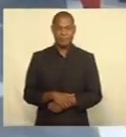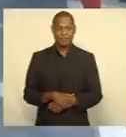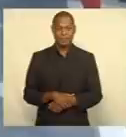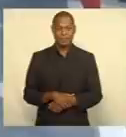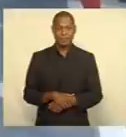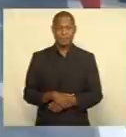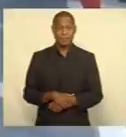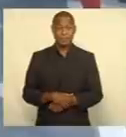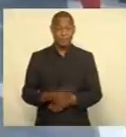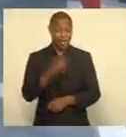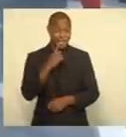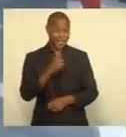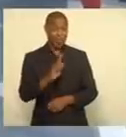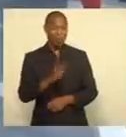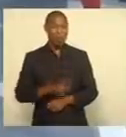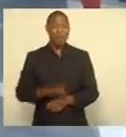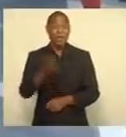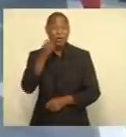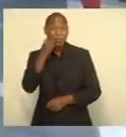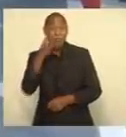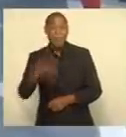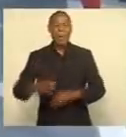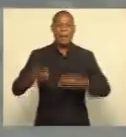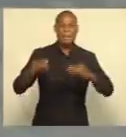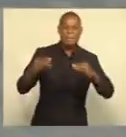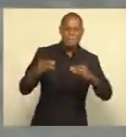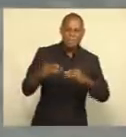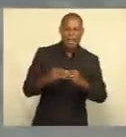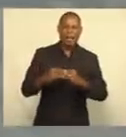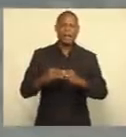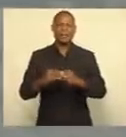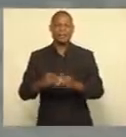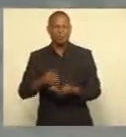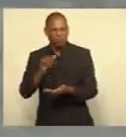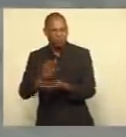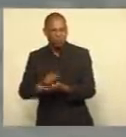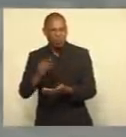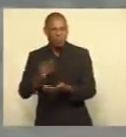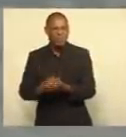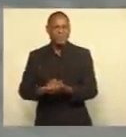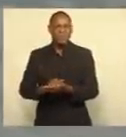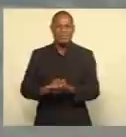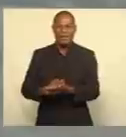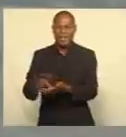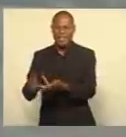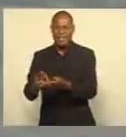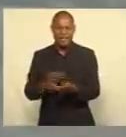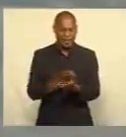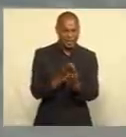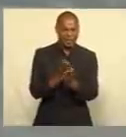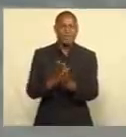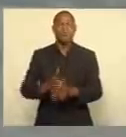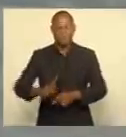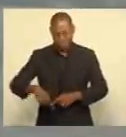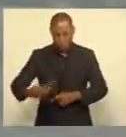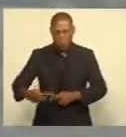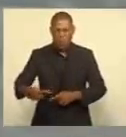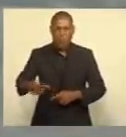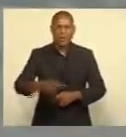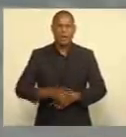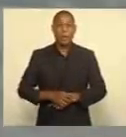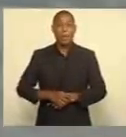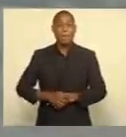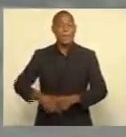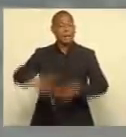He says all supermarkets, banks, pharmacies, FNPF and other essential service providers will continue and must limit the number